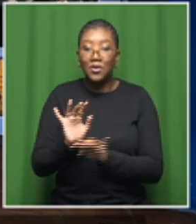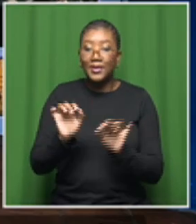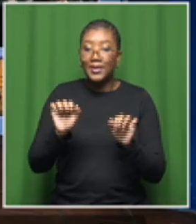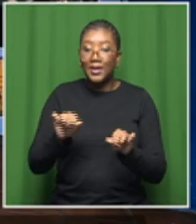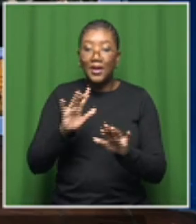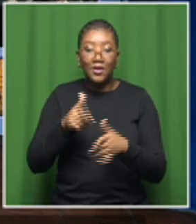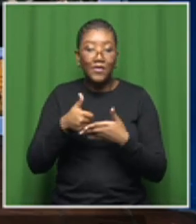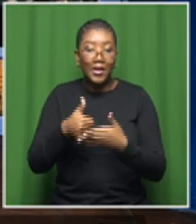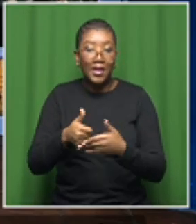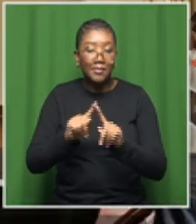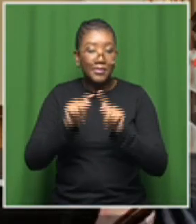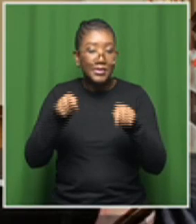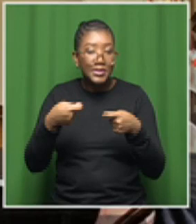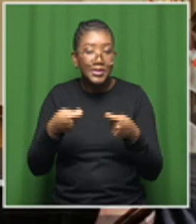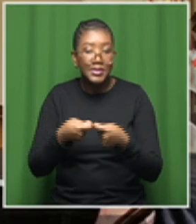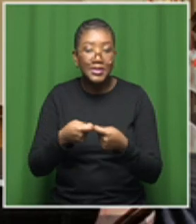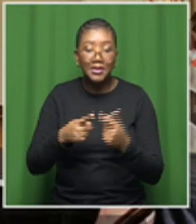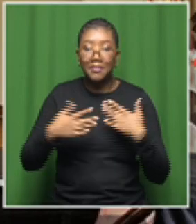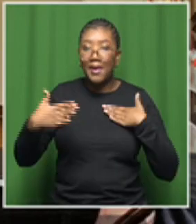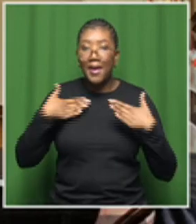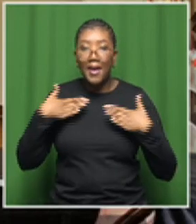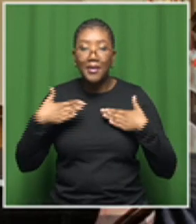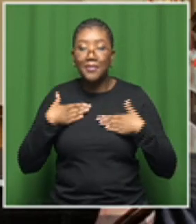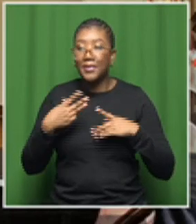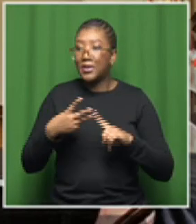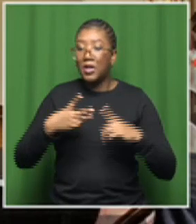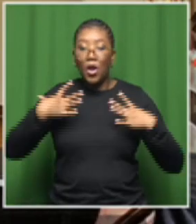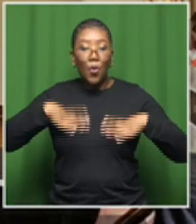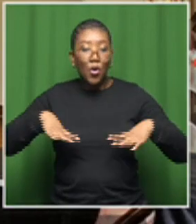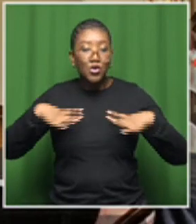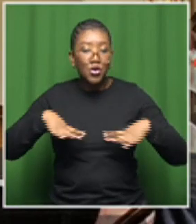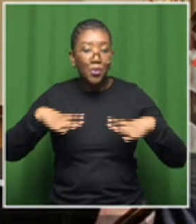house. They can come in and help in the wardrobe where that doesn't require a time